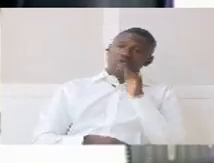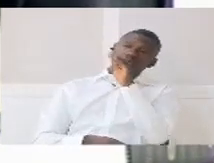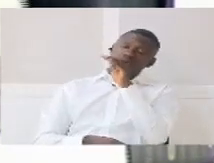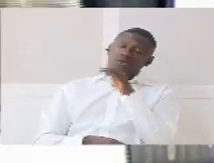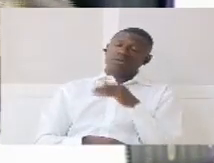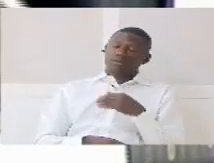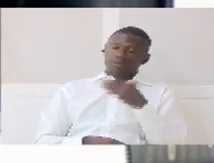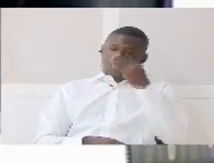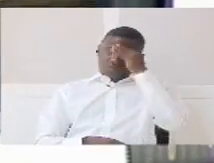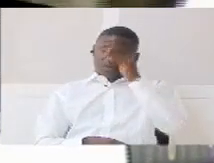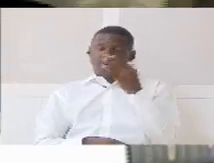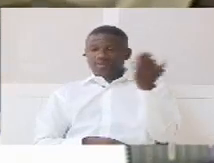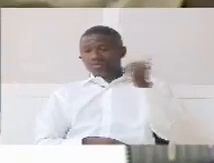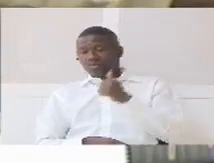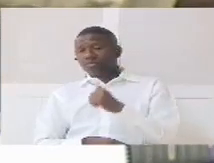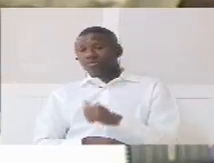call the mess boy.